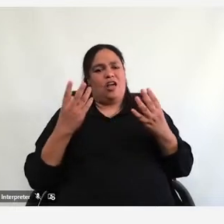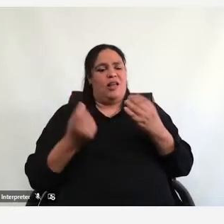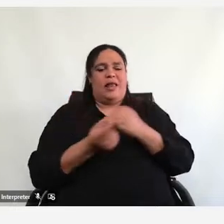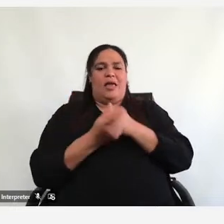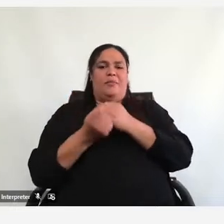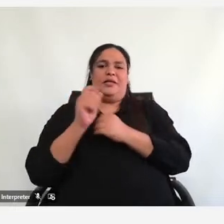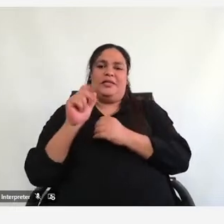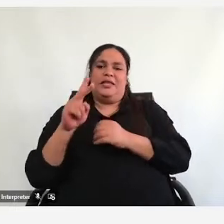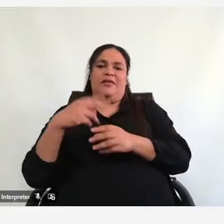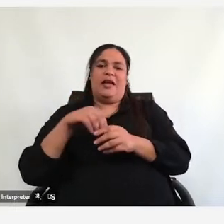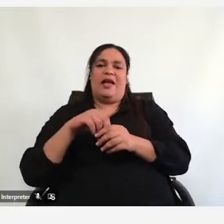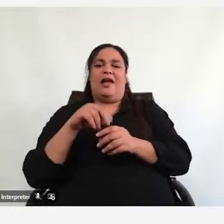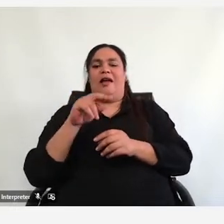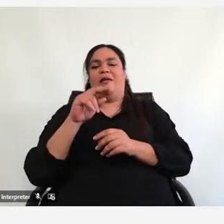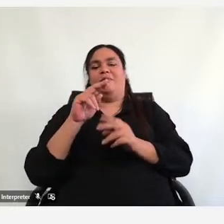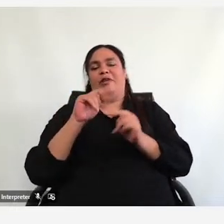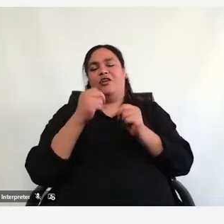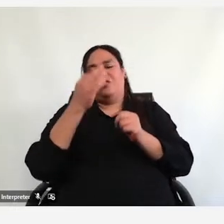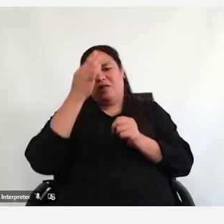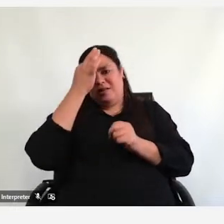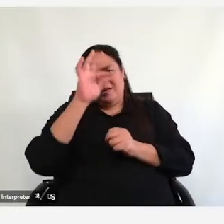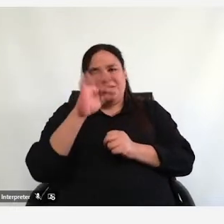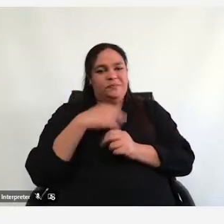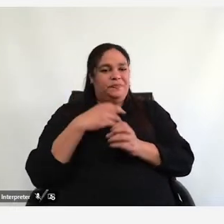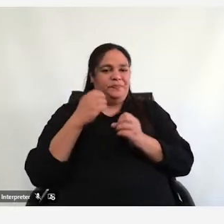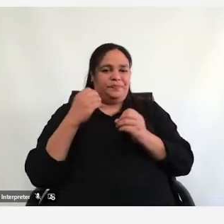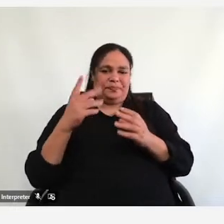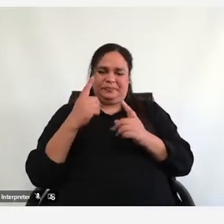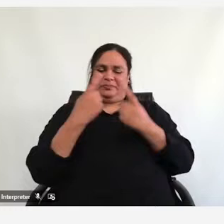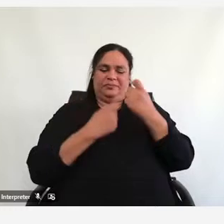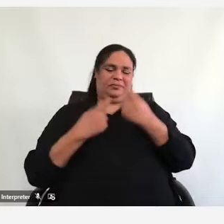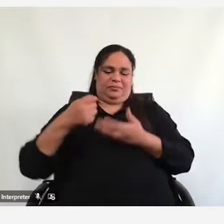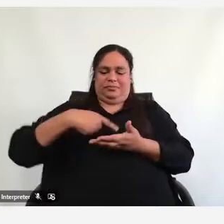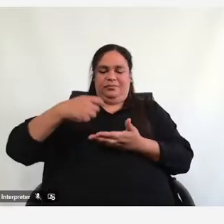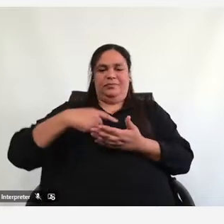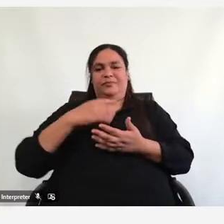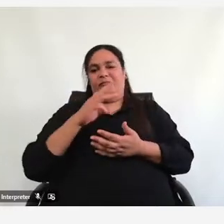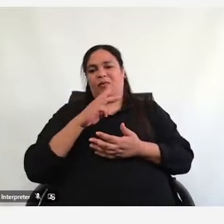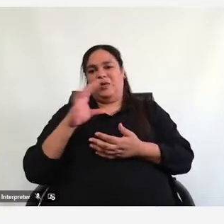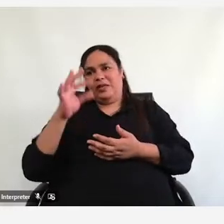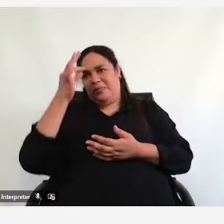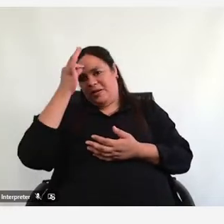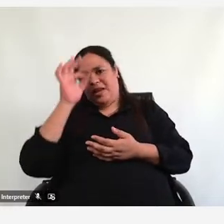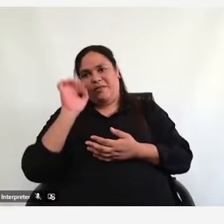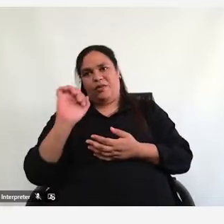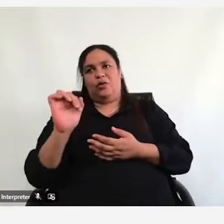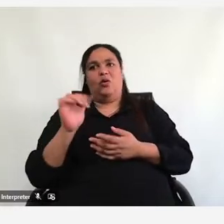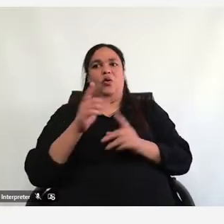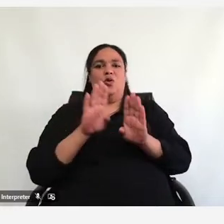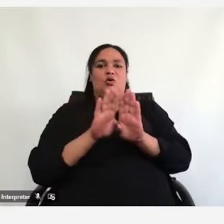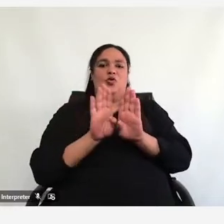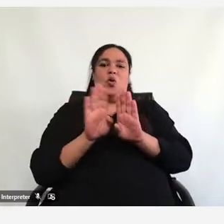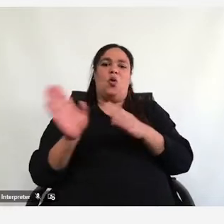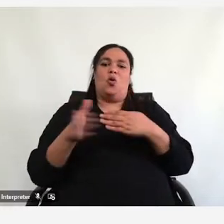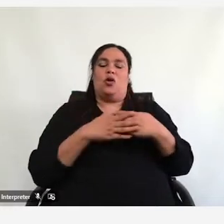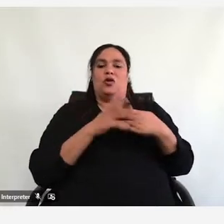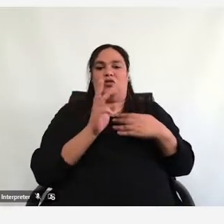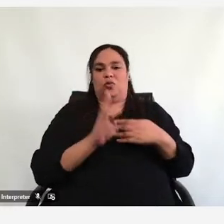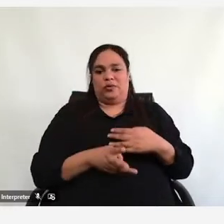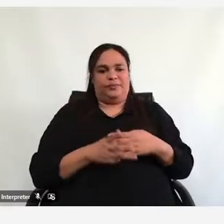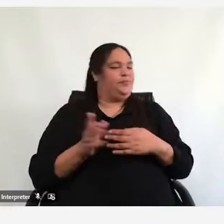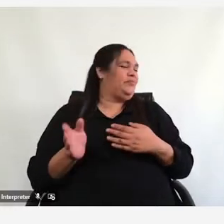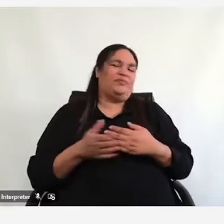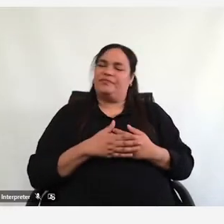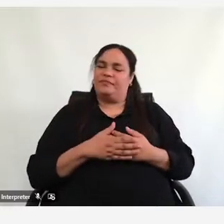now regarding the national government, and I've gotten a lot of questions regarding whether the Western Cape government doors are going to close. It is